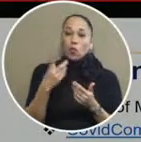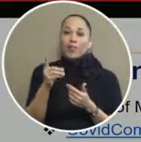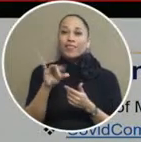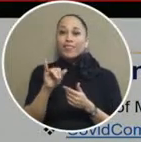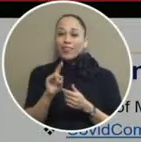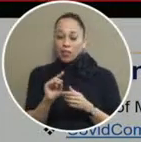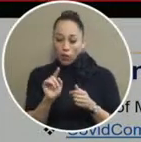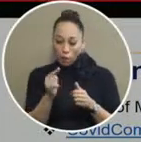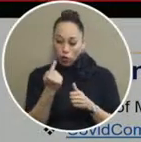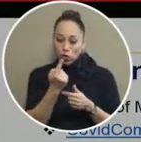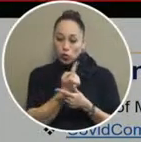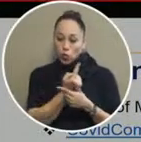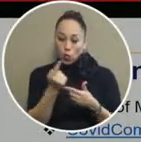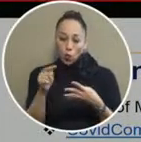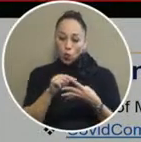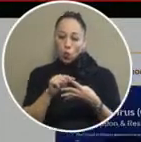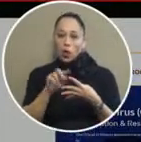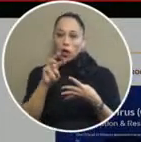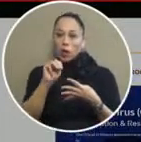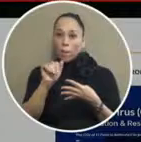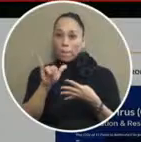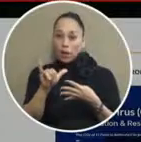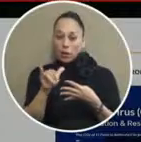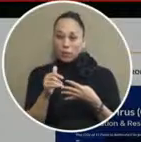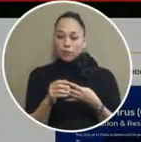the first week of May. Next slide.